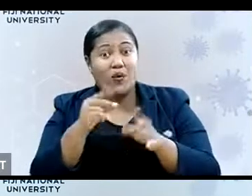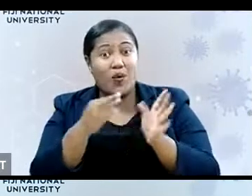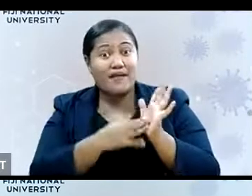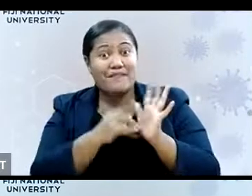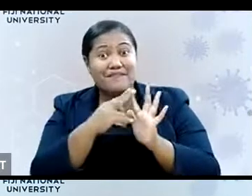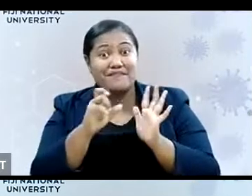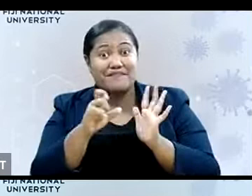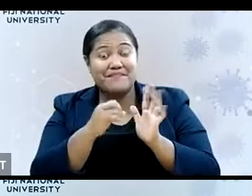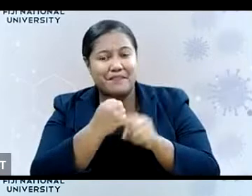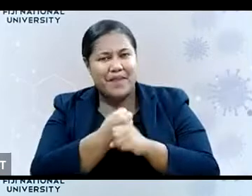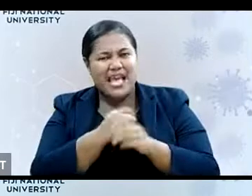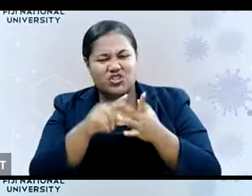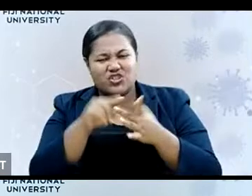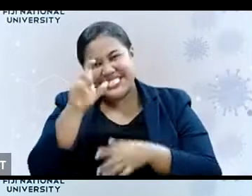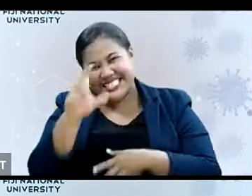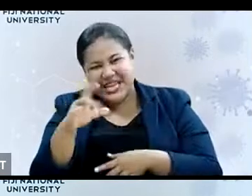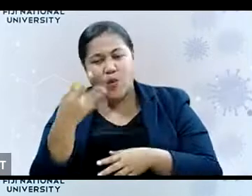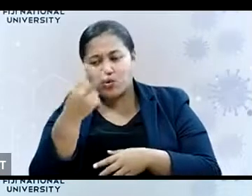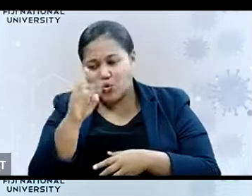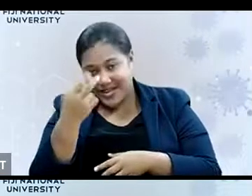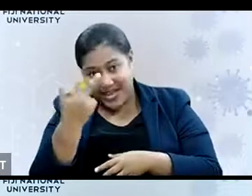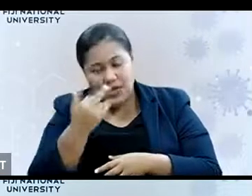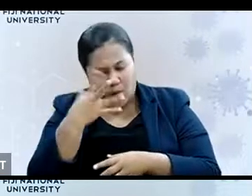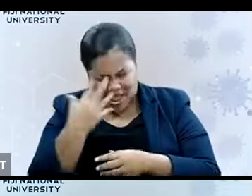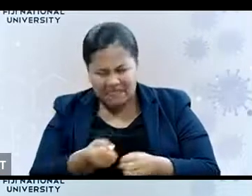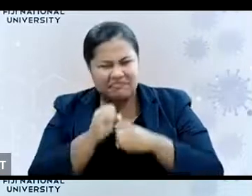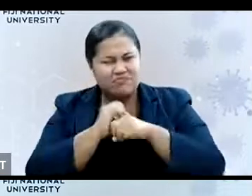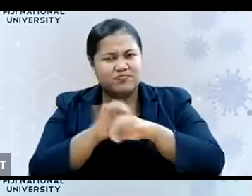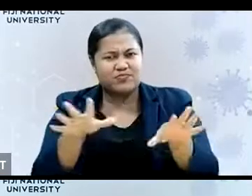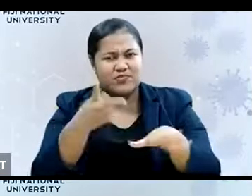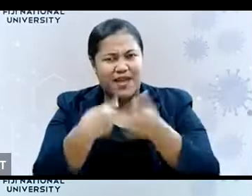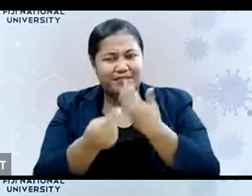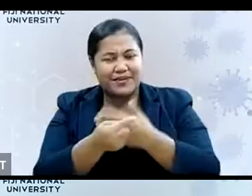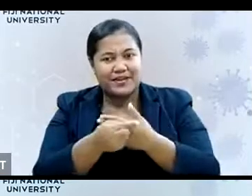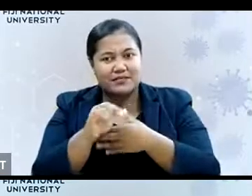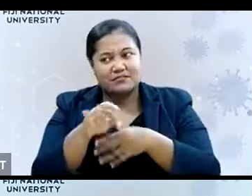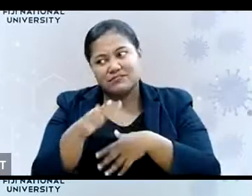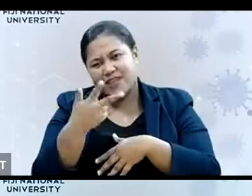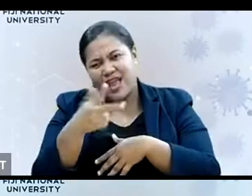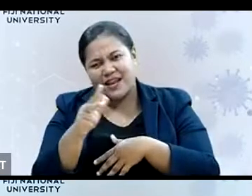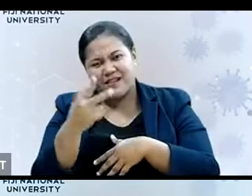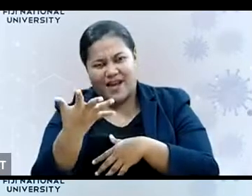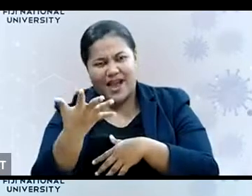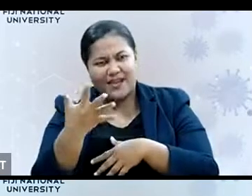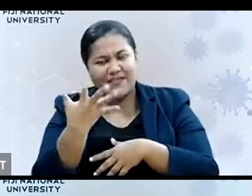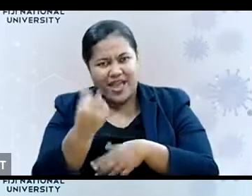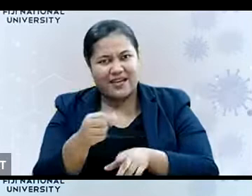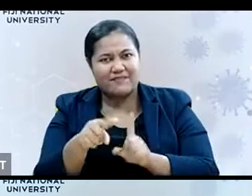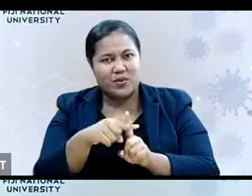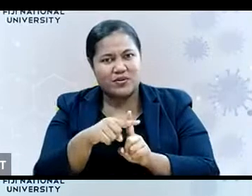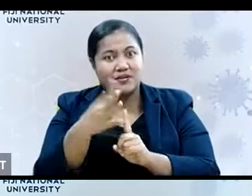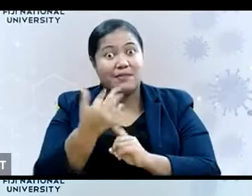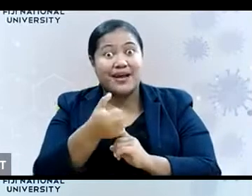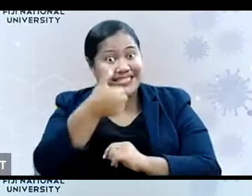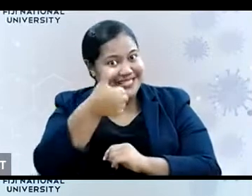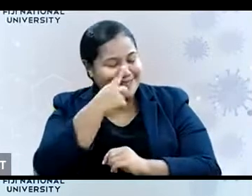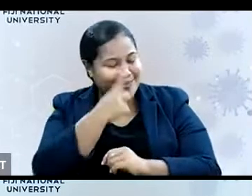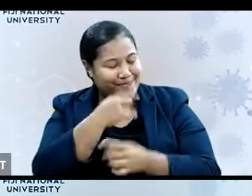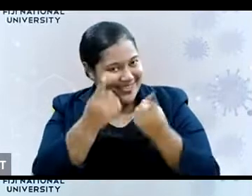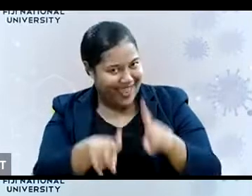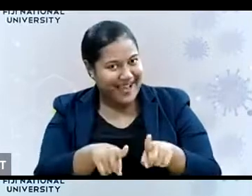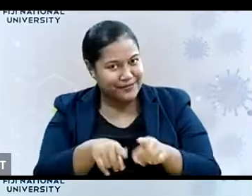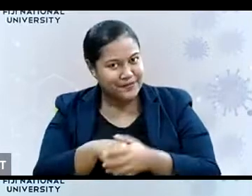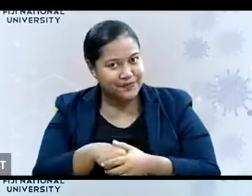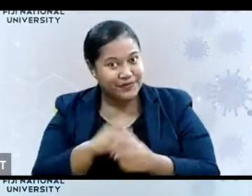in 2018. When we had that outbreak, we had just about 85 cases and we had 6 deaths. And we can look